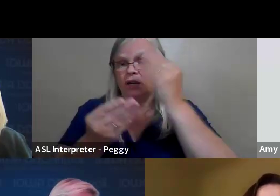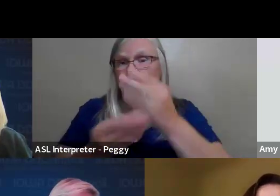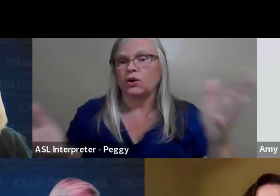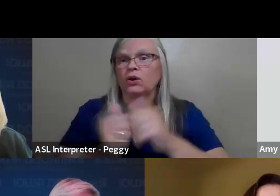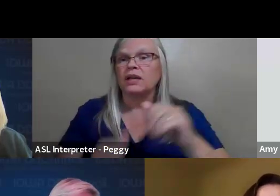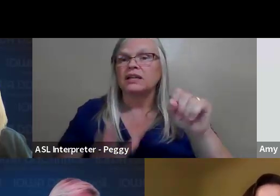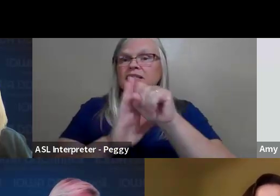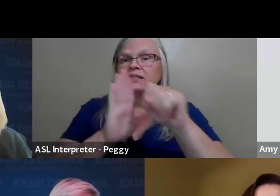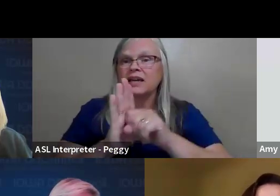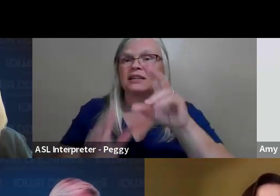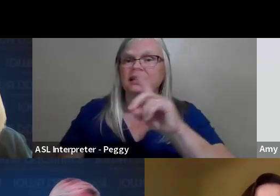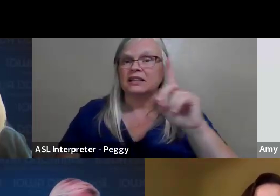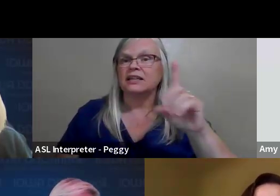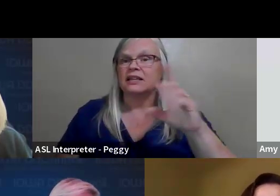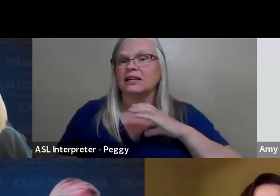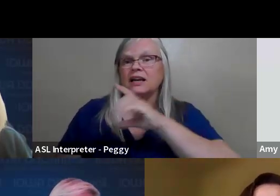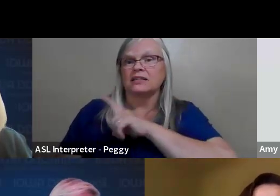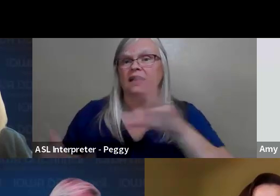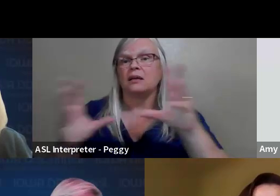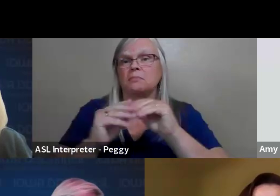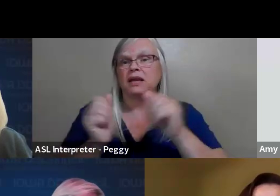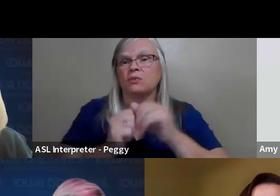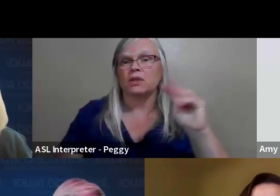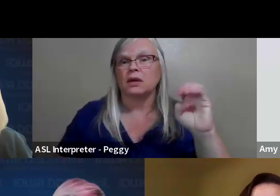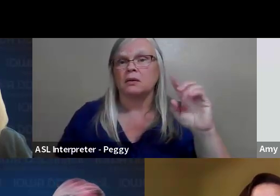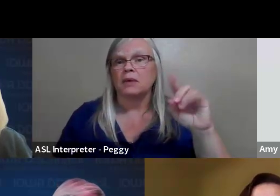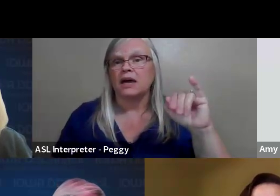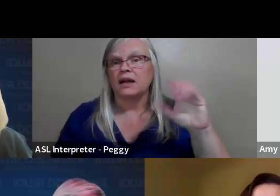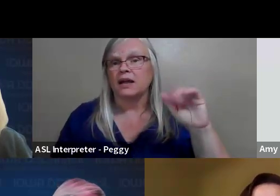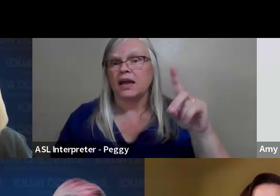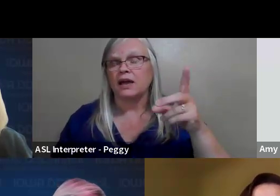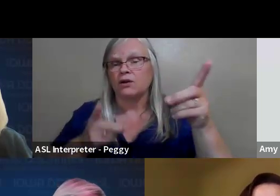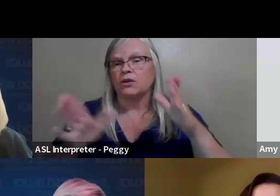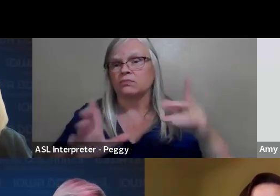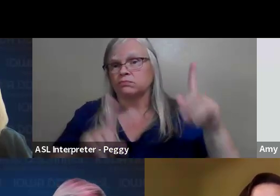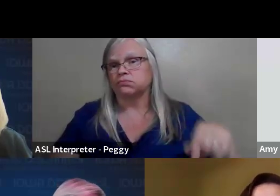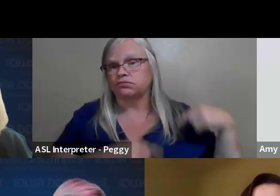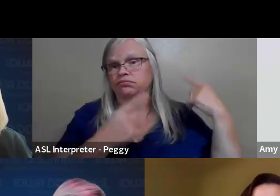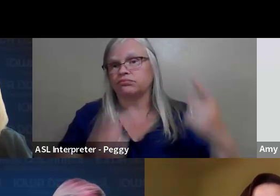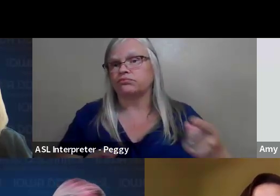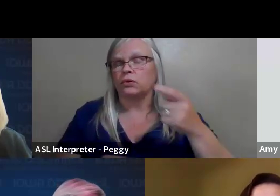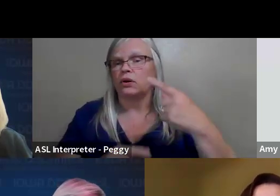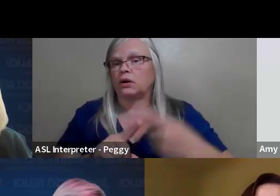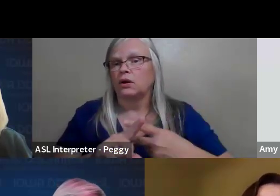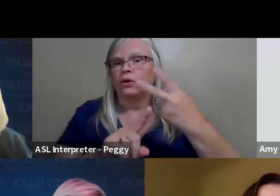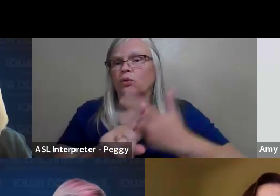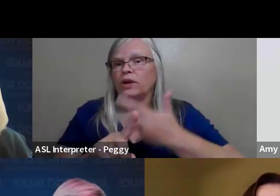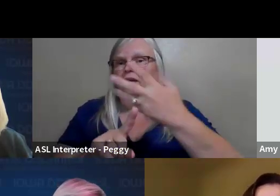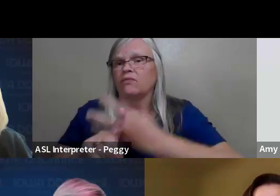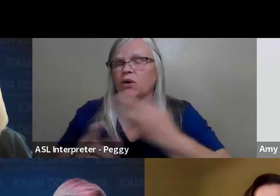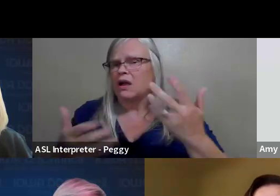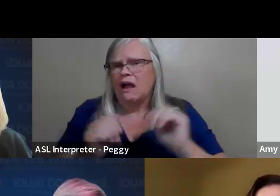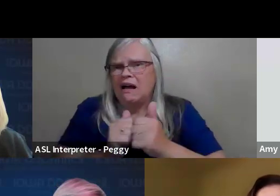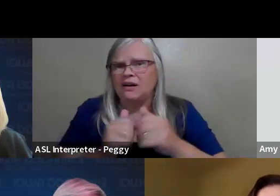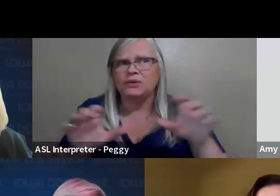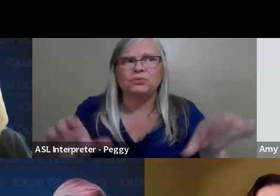DD councils, and I encourage your council, have been meeting with Medicaid directors for the past several months saying, how are we going to do this? Or